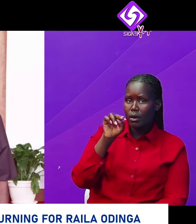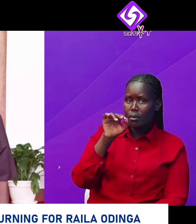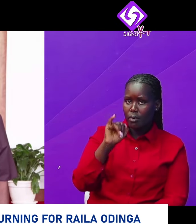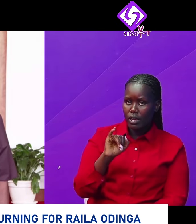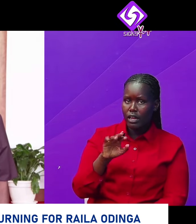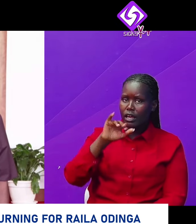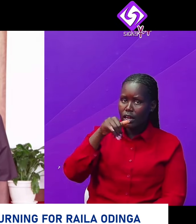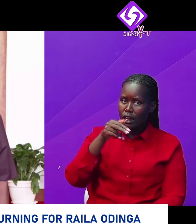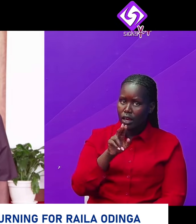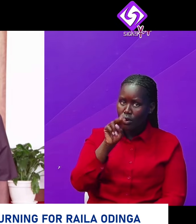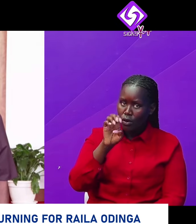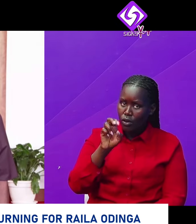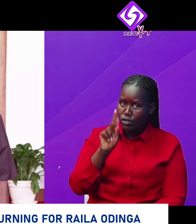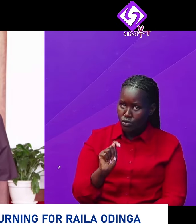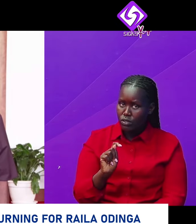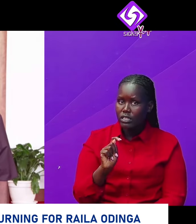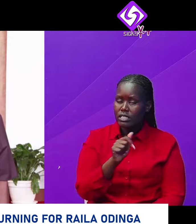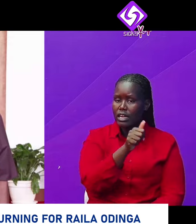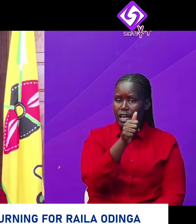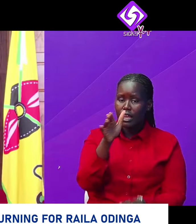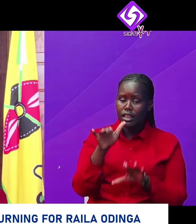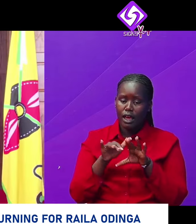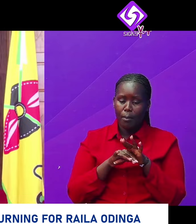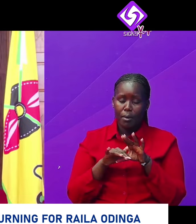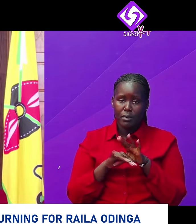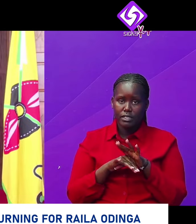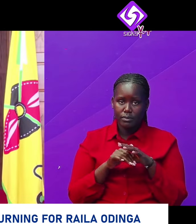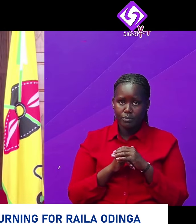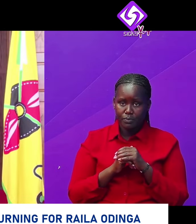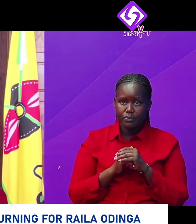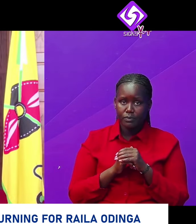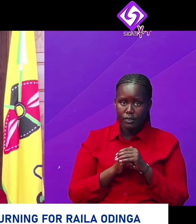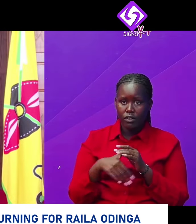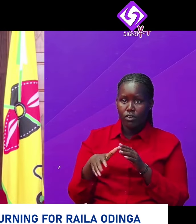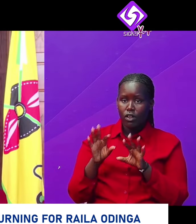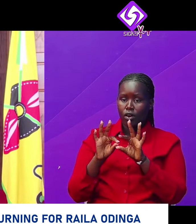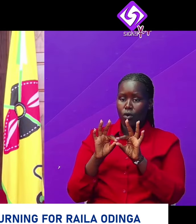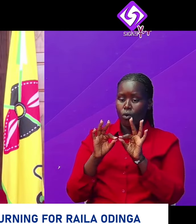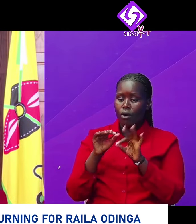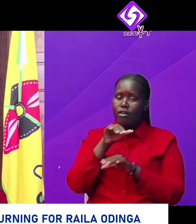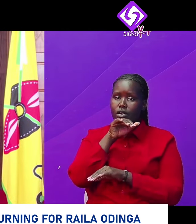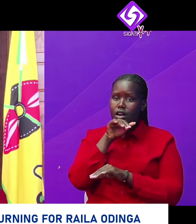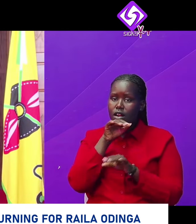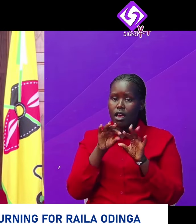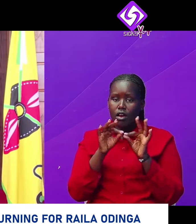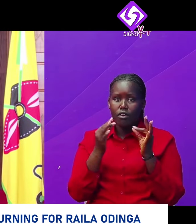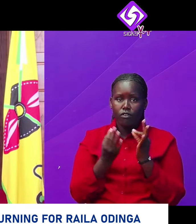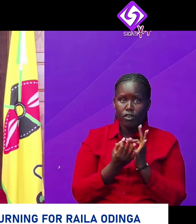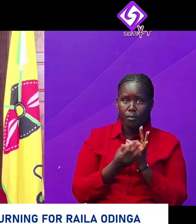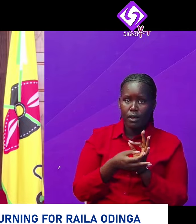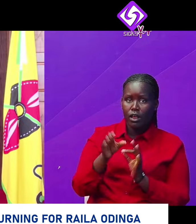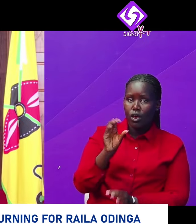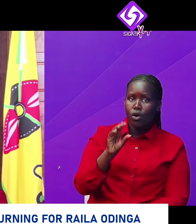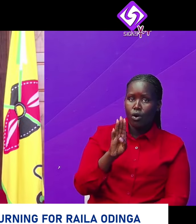Mohammed, and other members of the Odinga family, Jaoko Oburu Odinga,